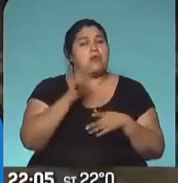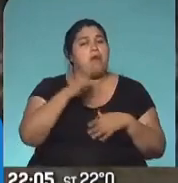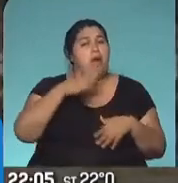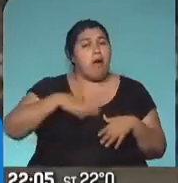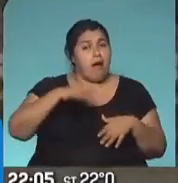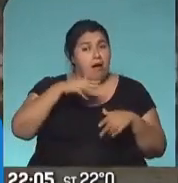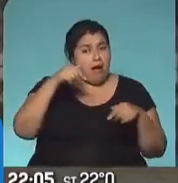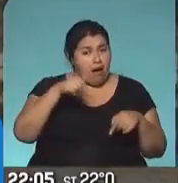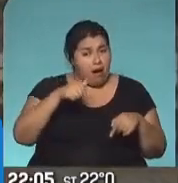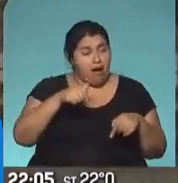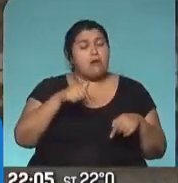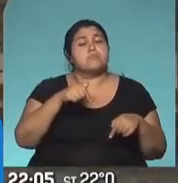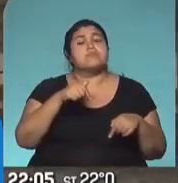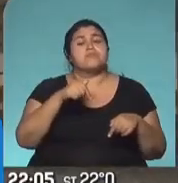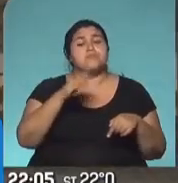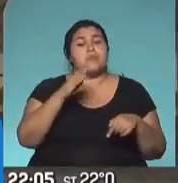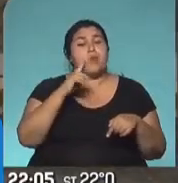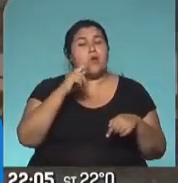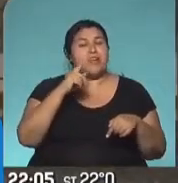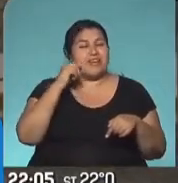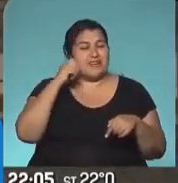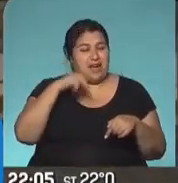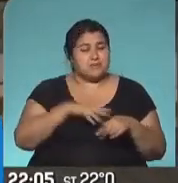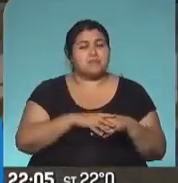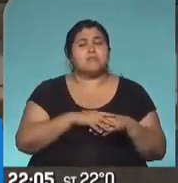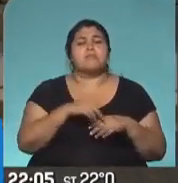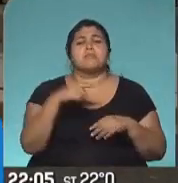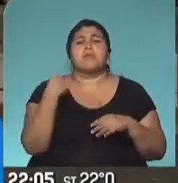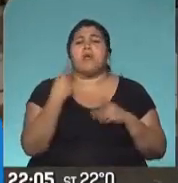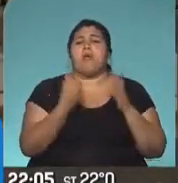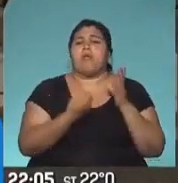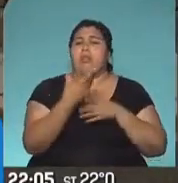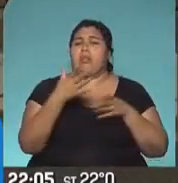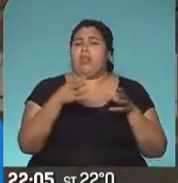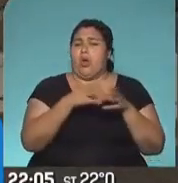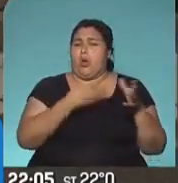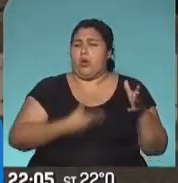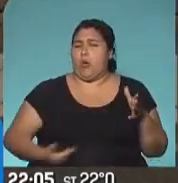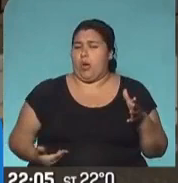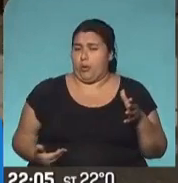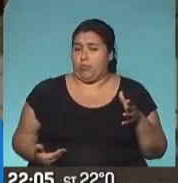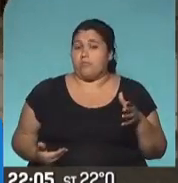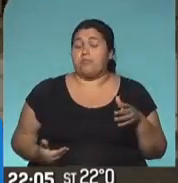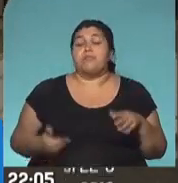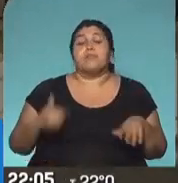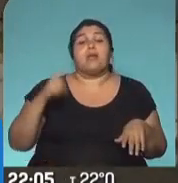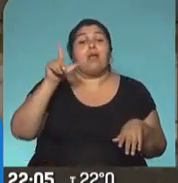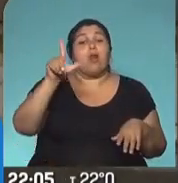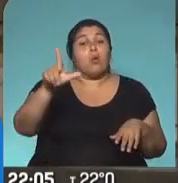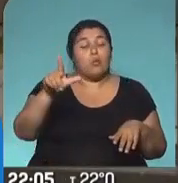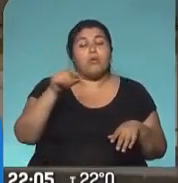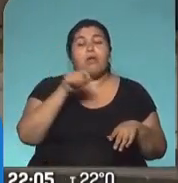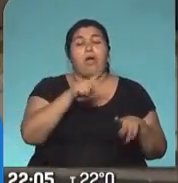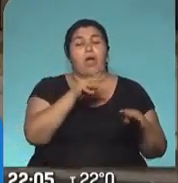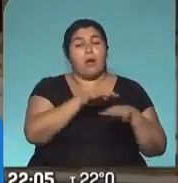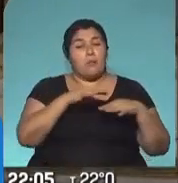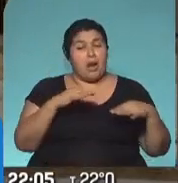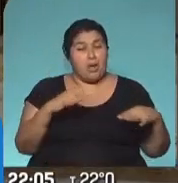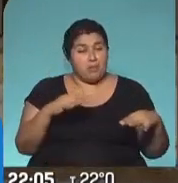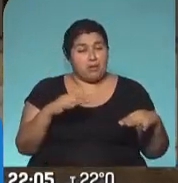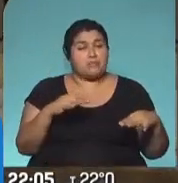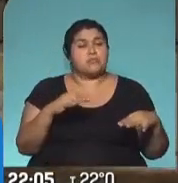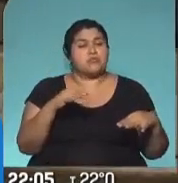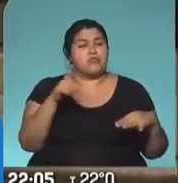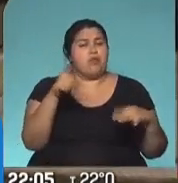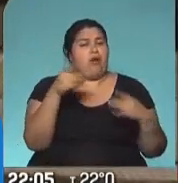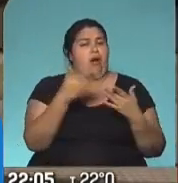went to Buckingham Palace and I am forming a new government. And on Monday, MPs will